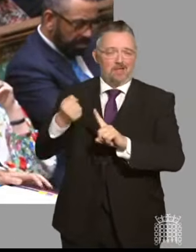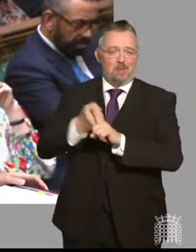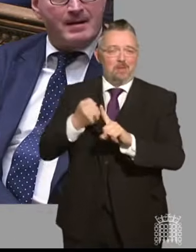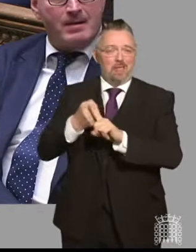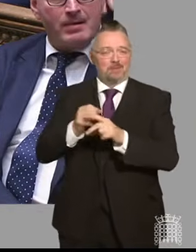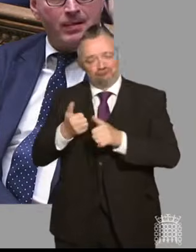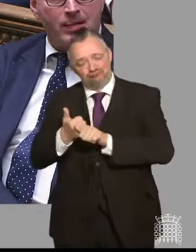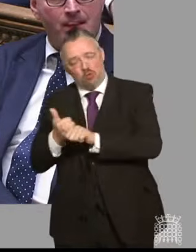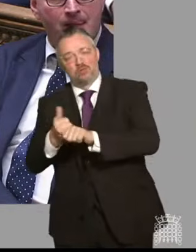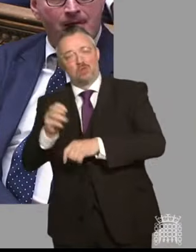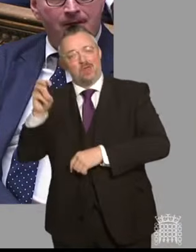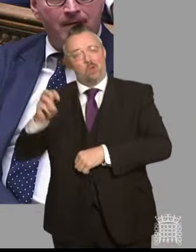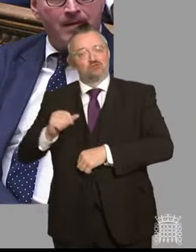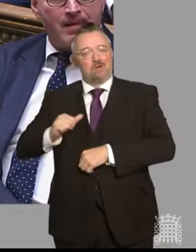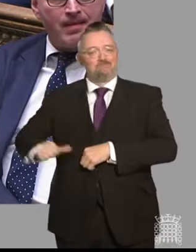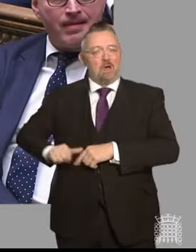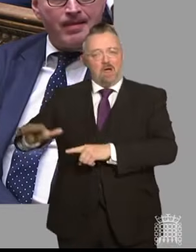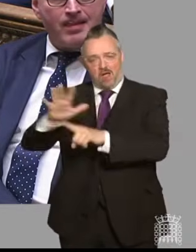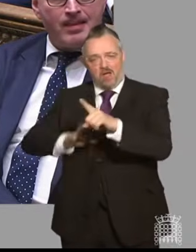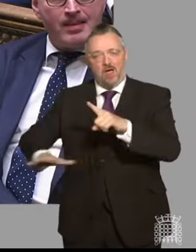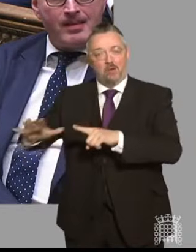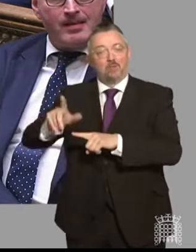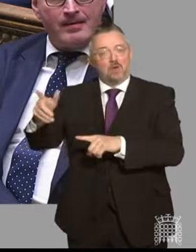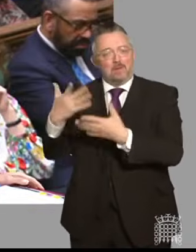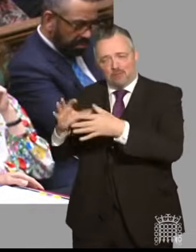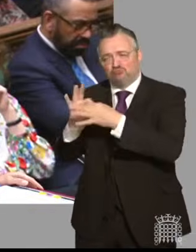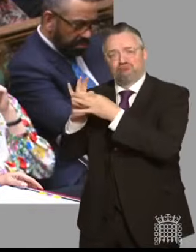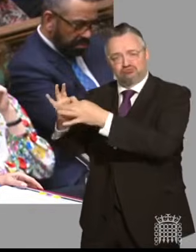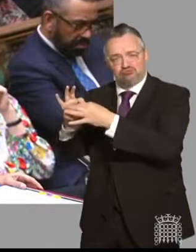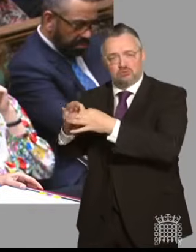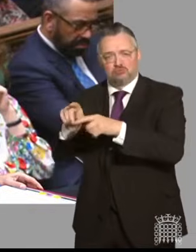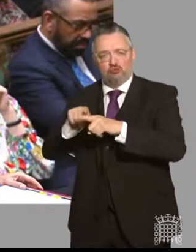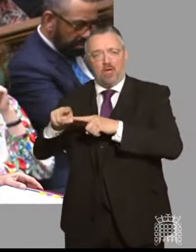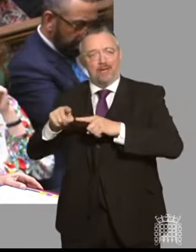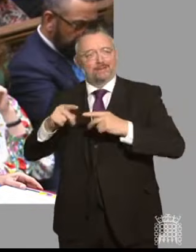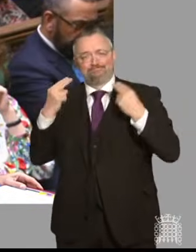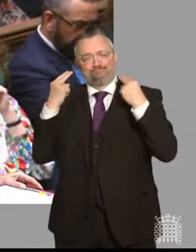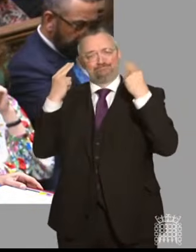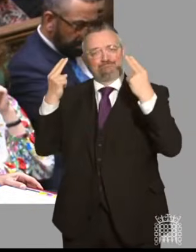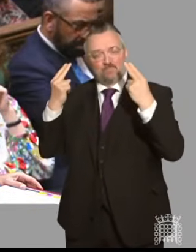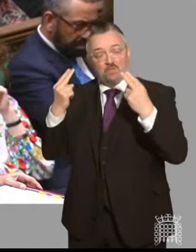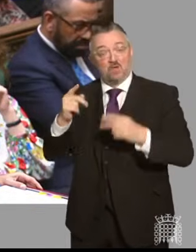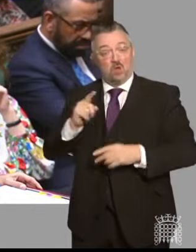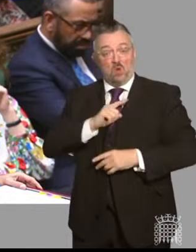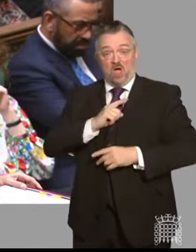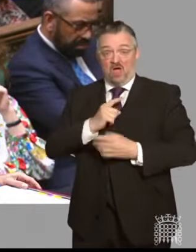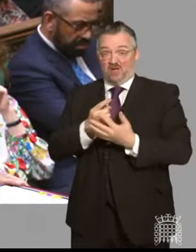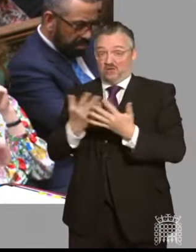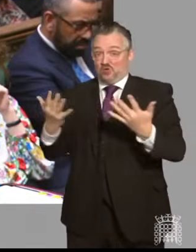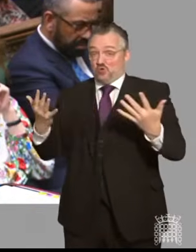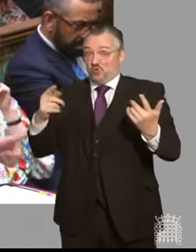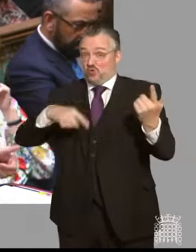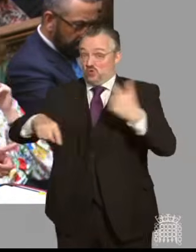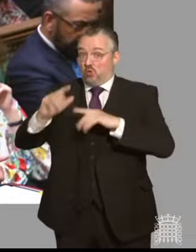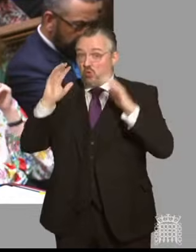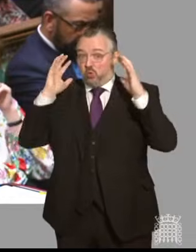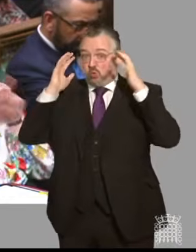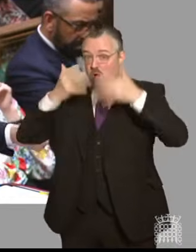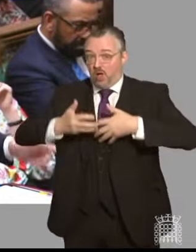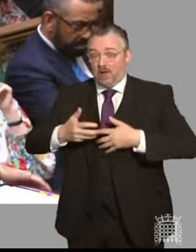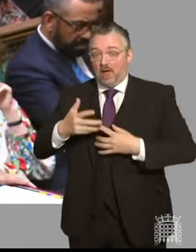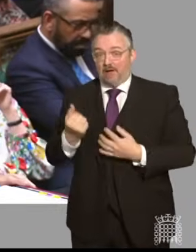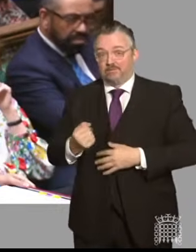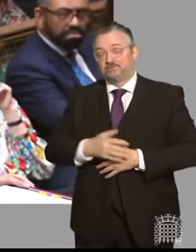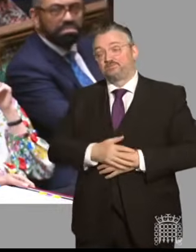to raise their voice, especially where there is so much concern, Mr. Speaker. On this side of the House, we're supporting farmers with more money to grow